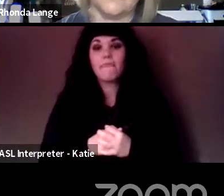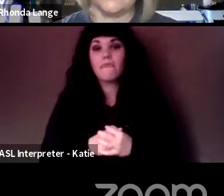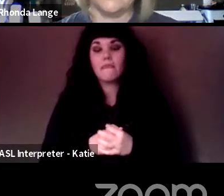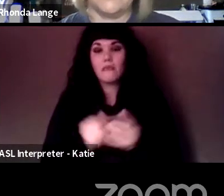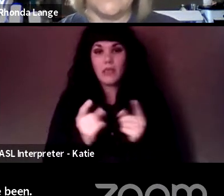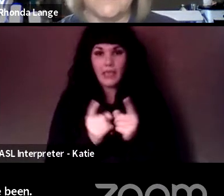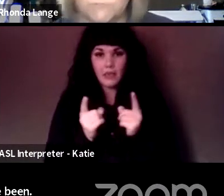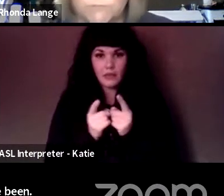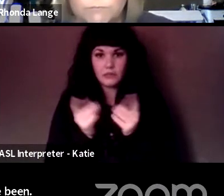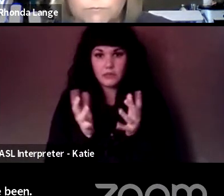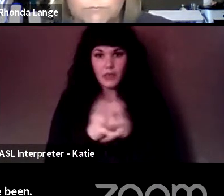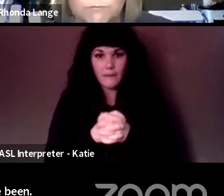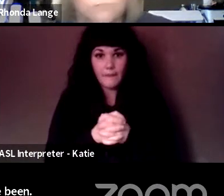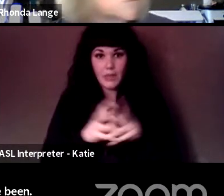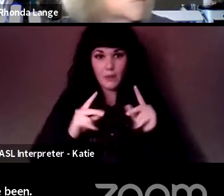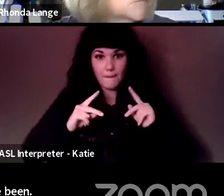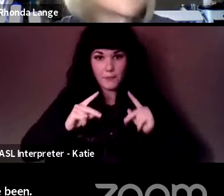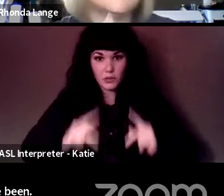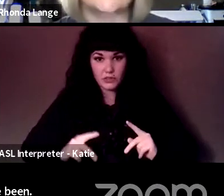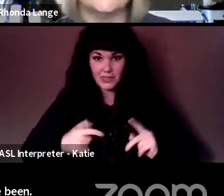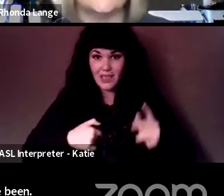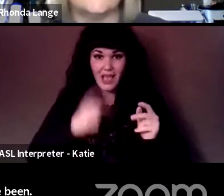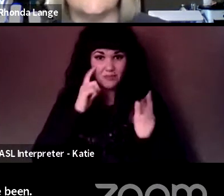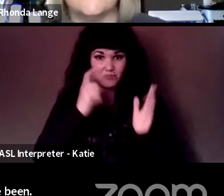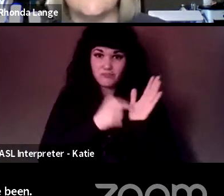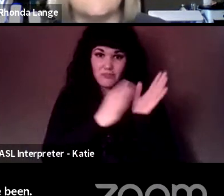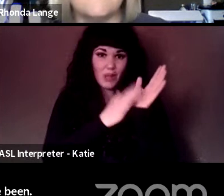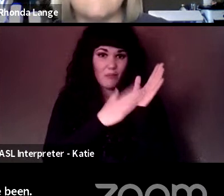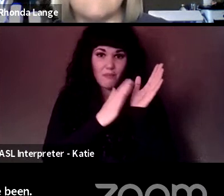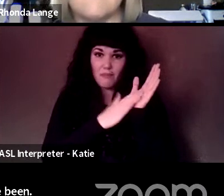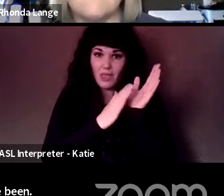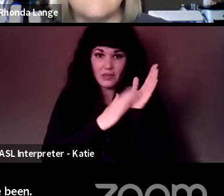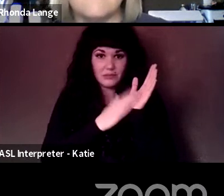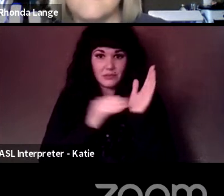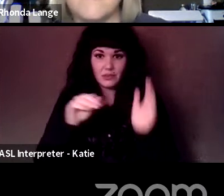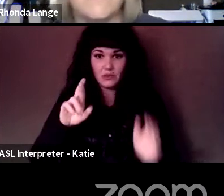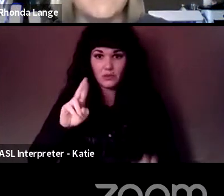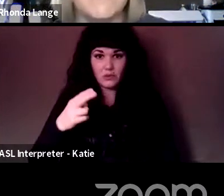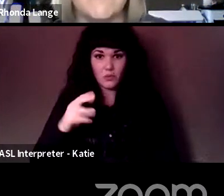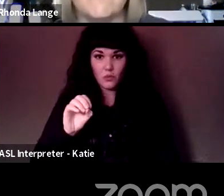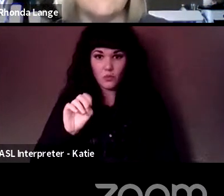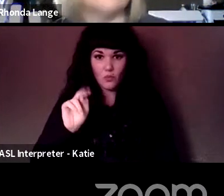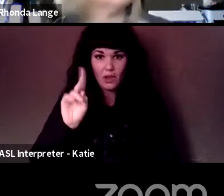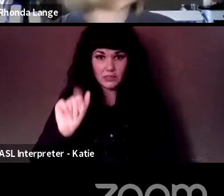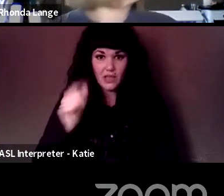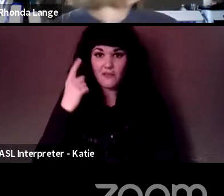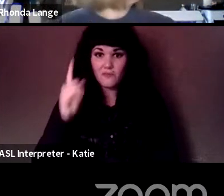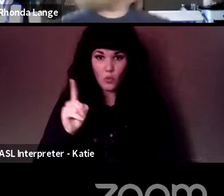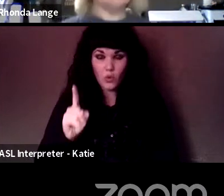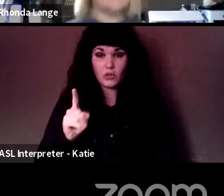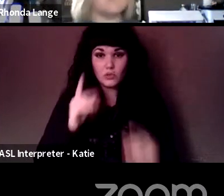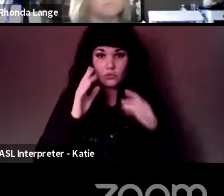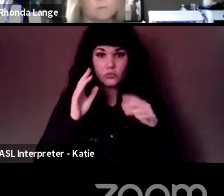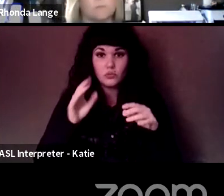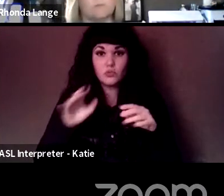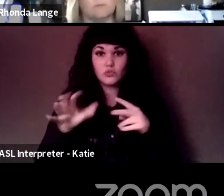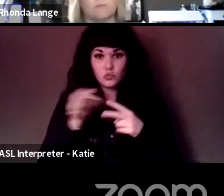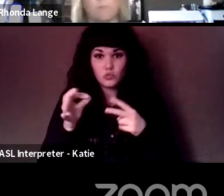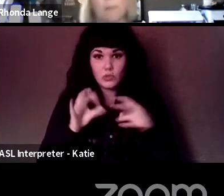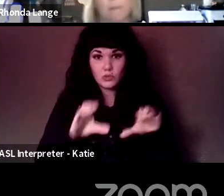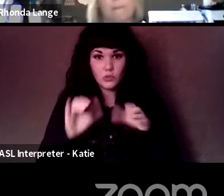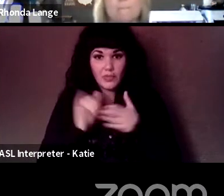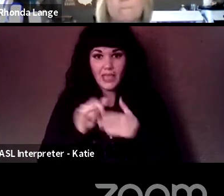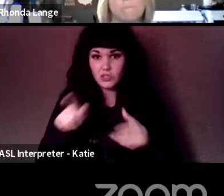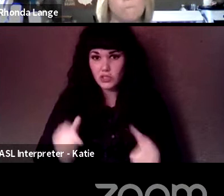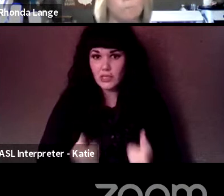And personally, I commend Rhonda for doing that. She lives in one of the rural areas. Most of us